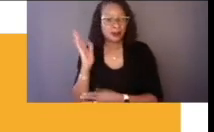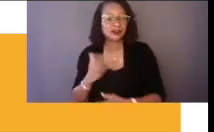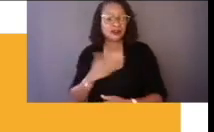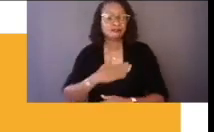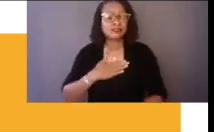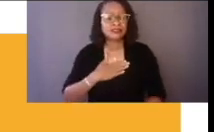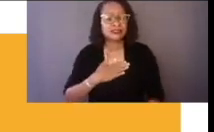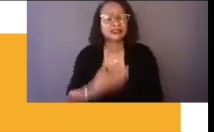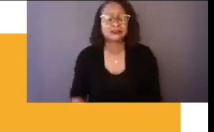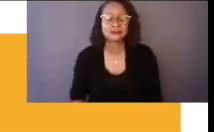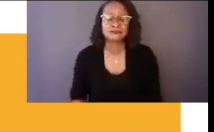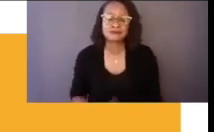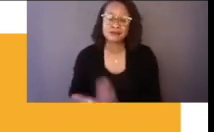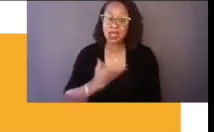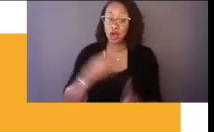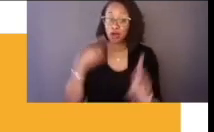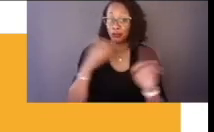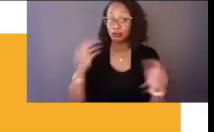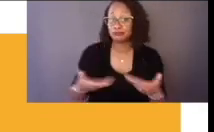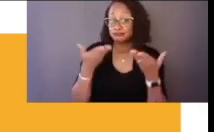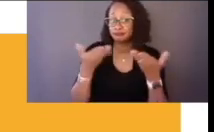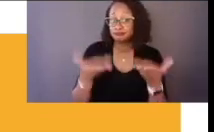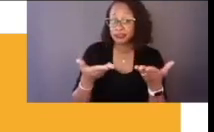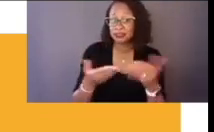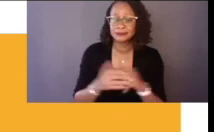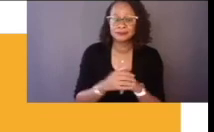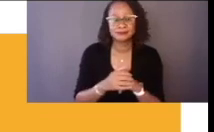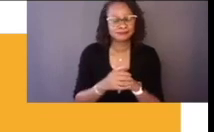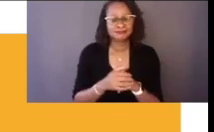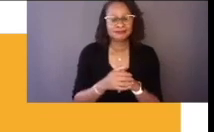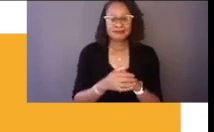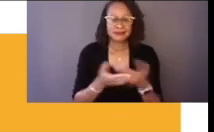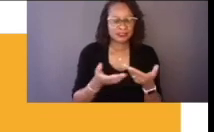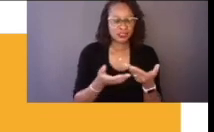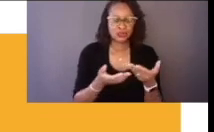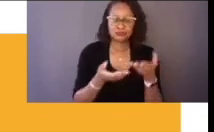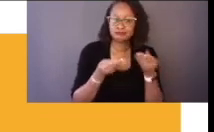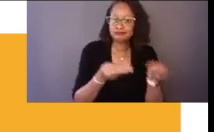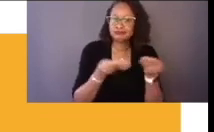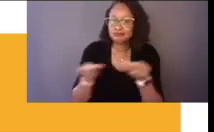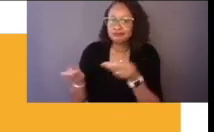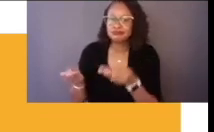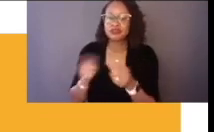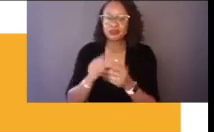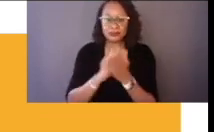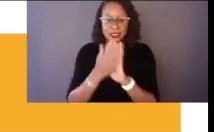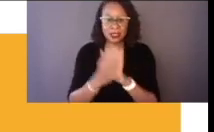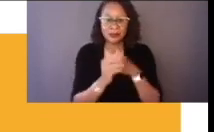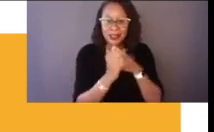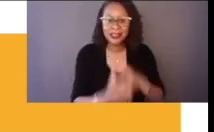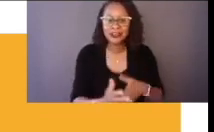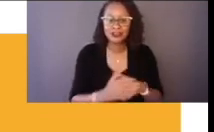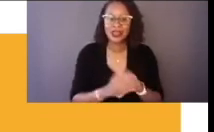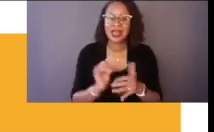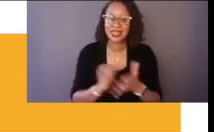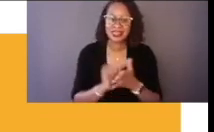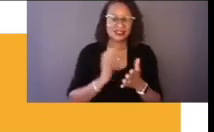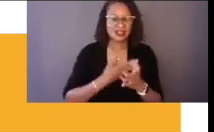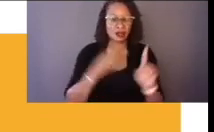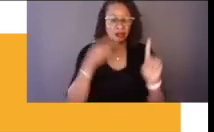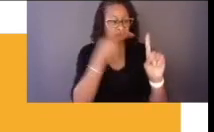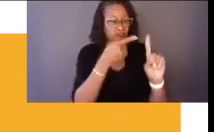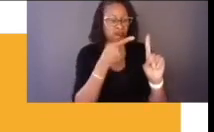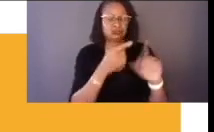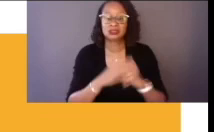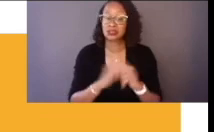our goal is to equip you in every way we can to be a leader. That is our success criterion. So